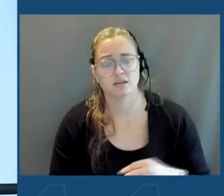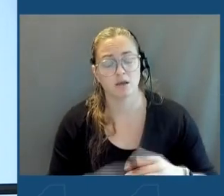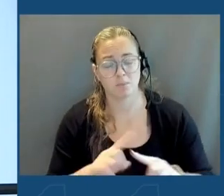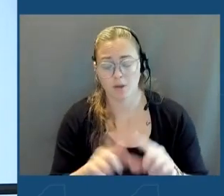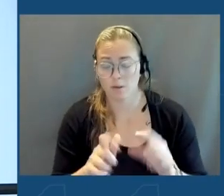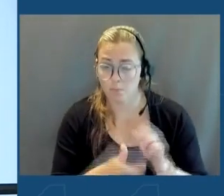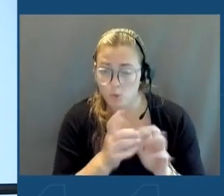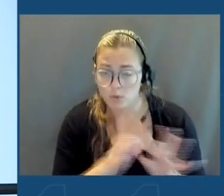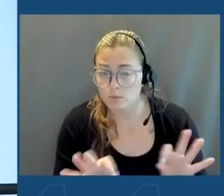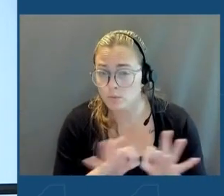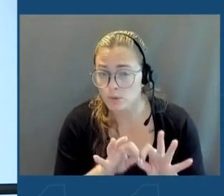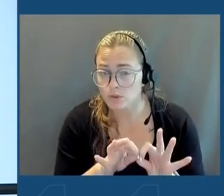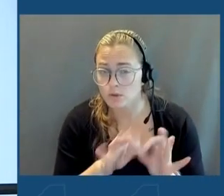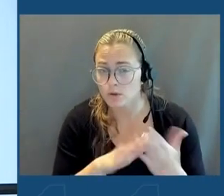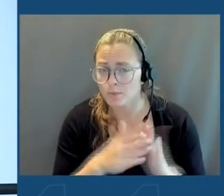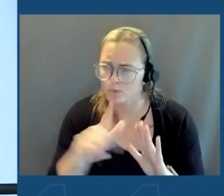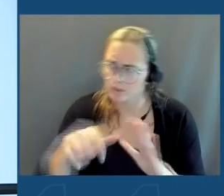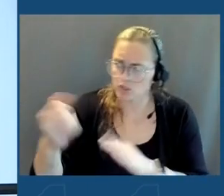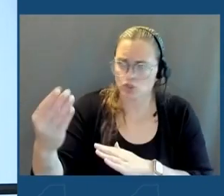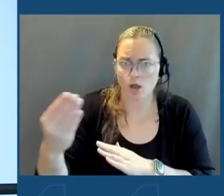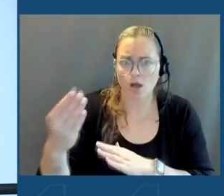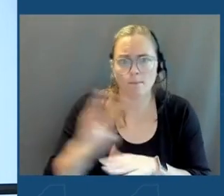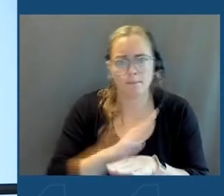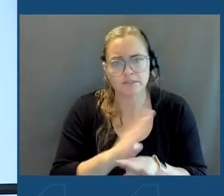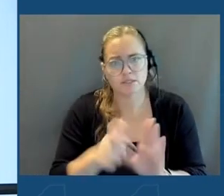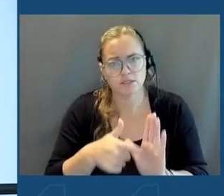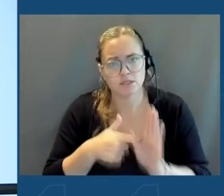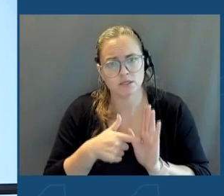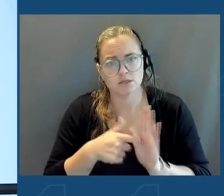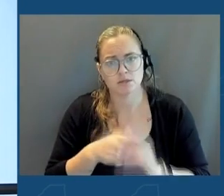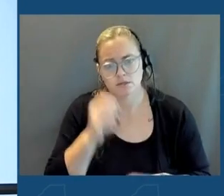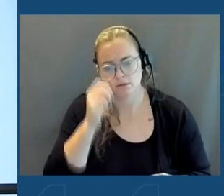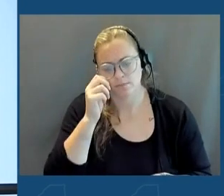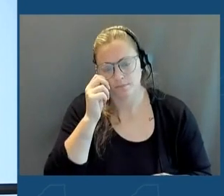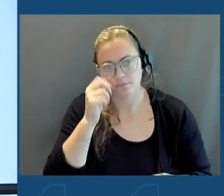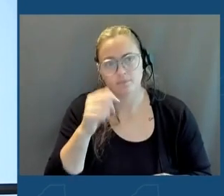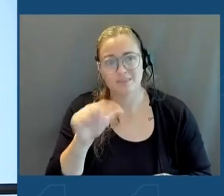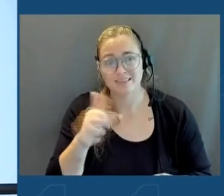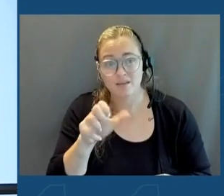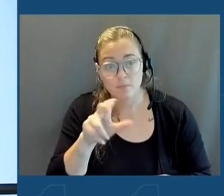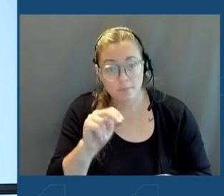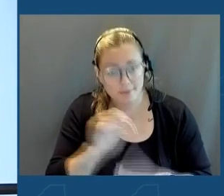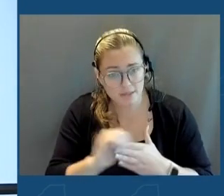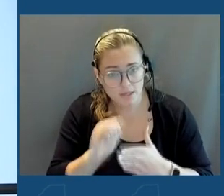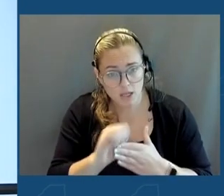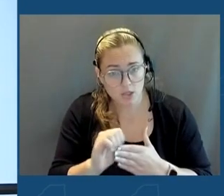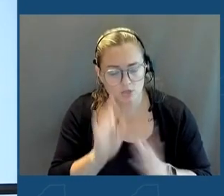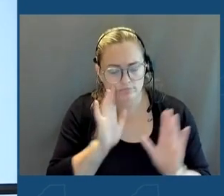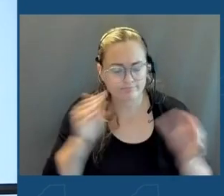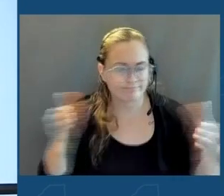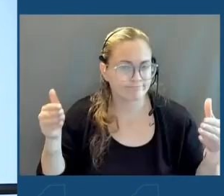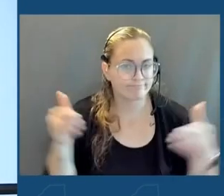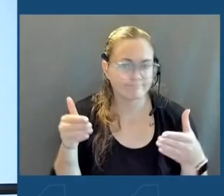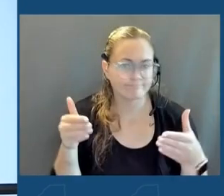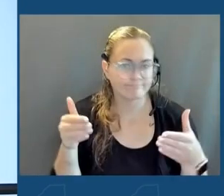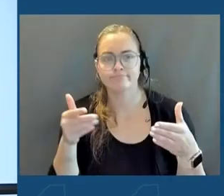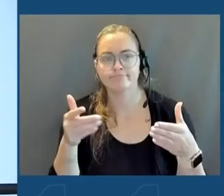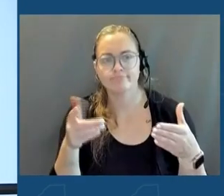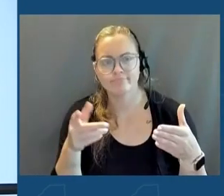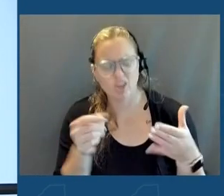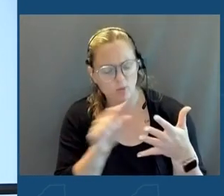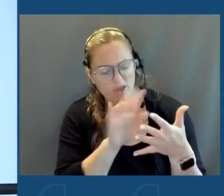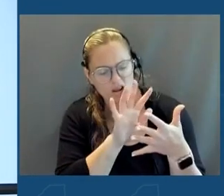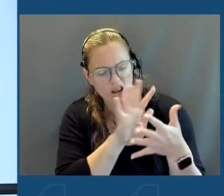that communities need jobs and businesses. And our $10 million is focused on doing a little bit of all those